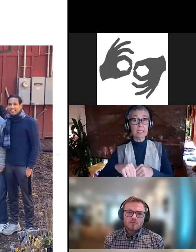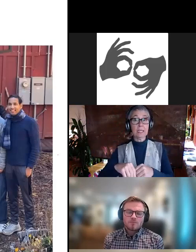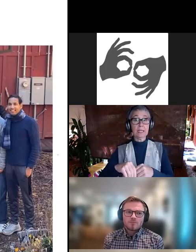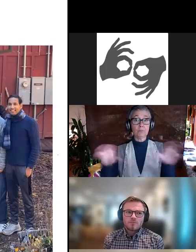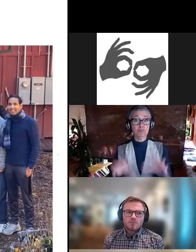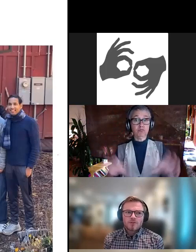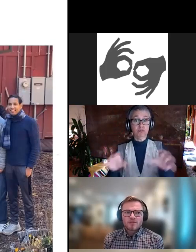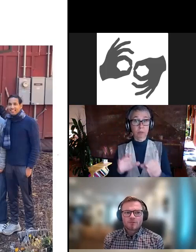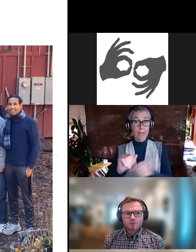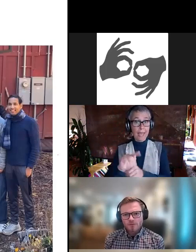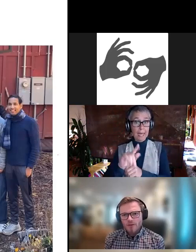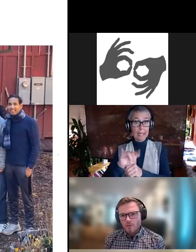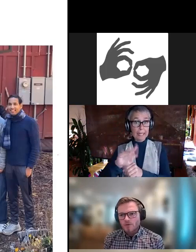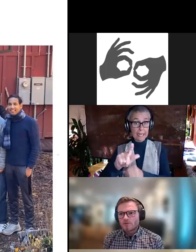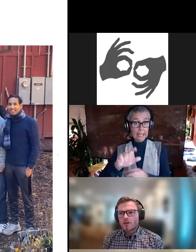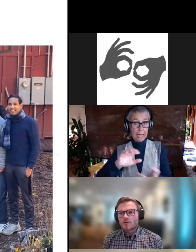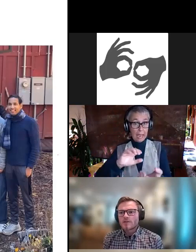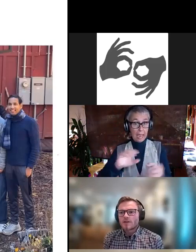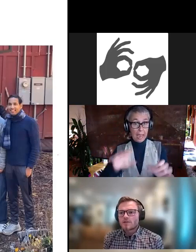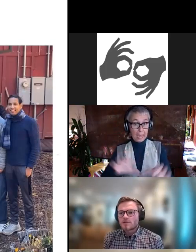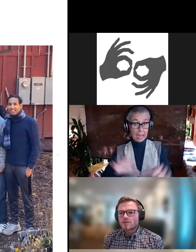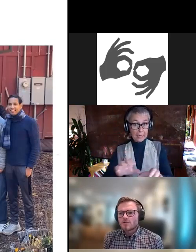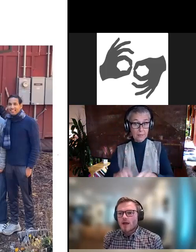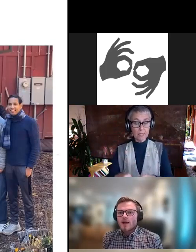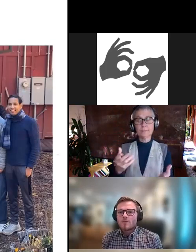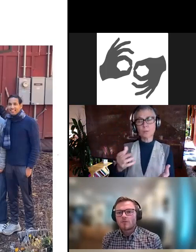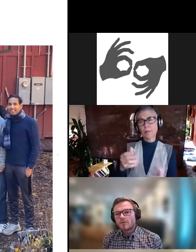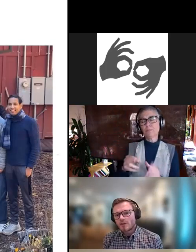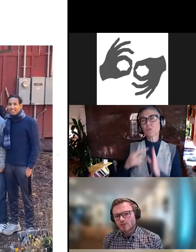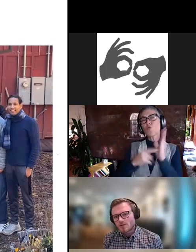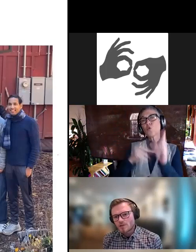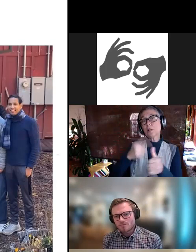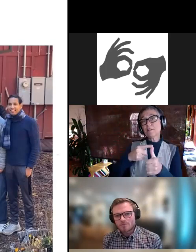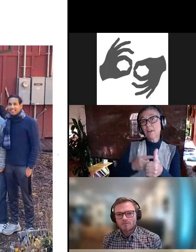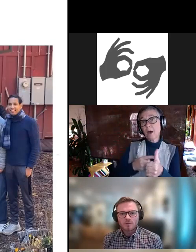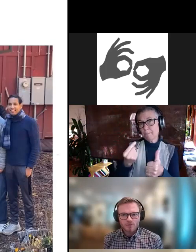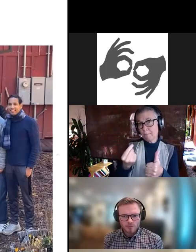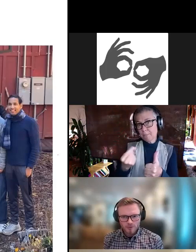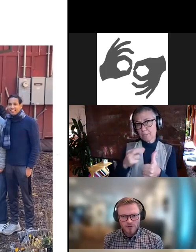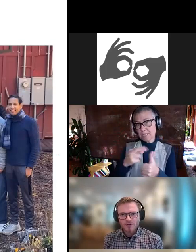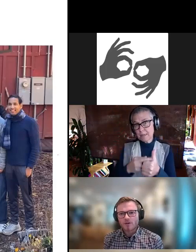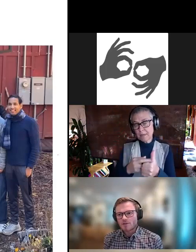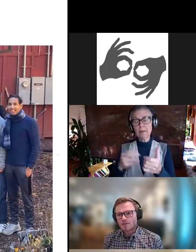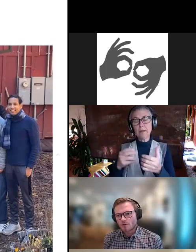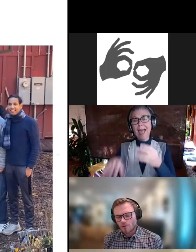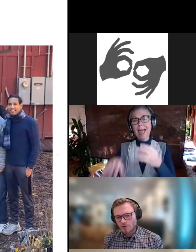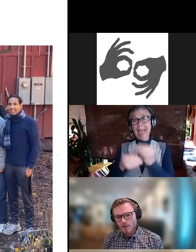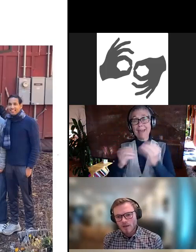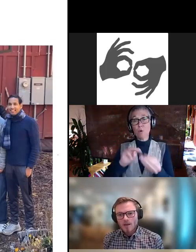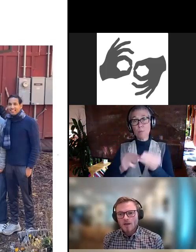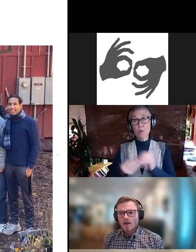So the general rule of thumb that you could follow is that as you add more mutations to a protein, you're going to see more